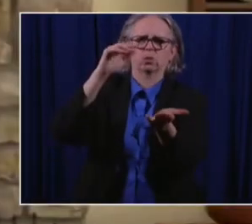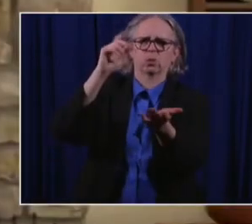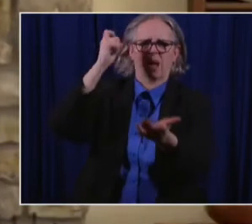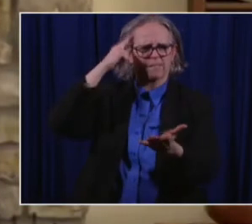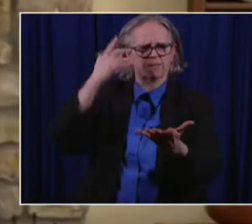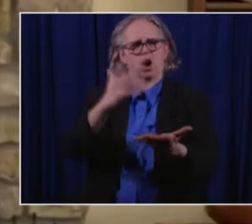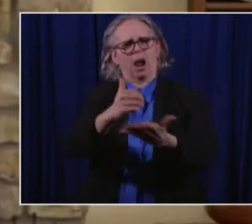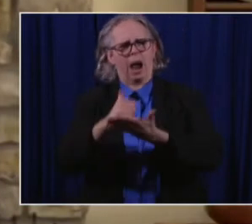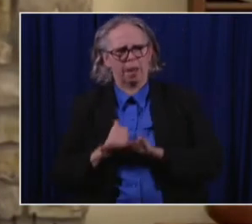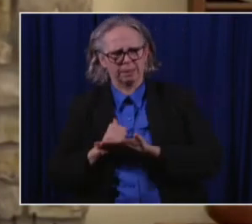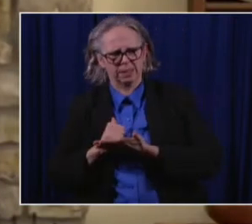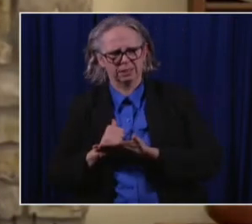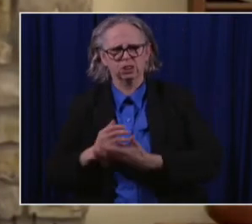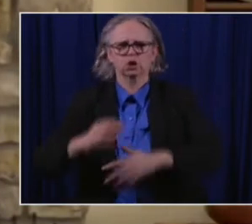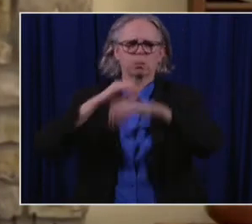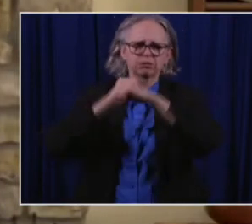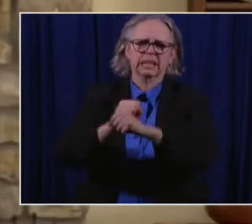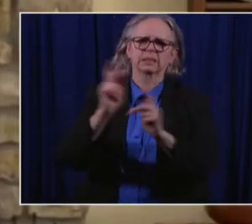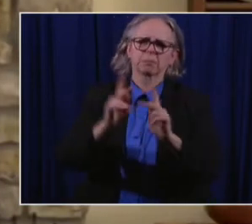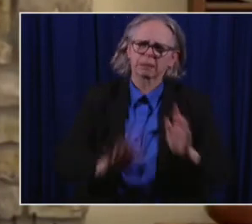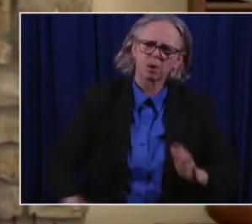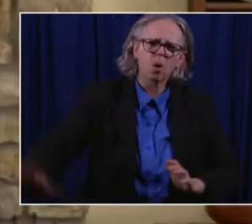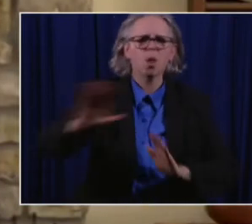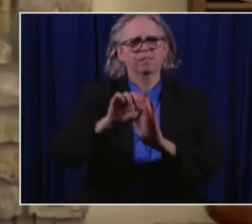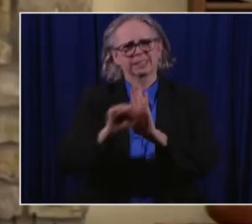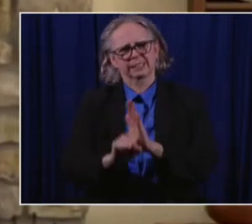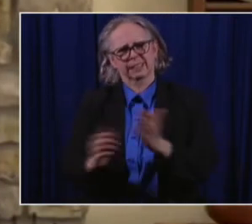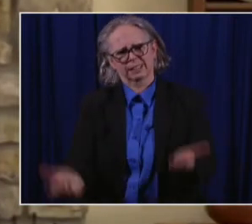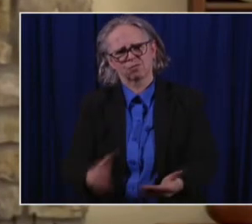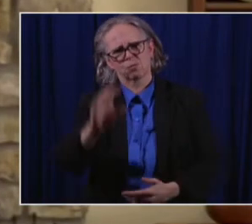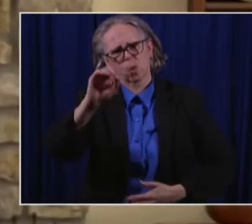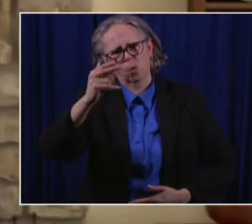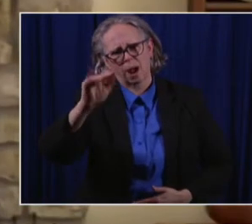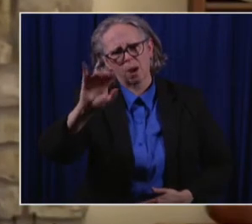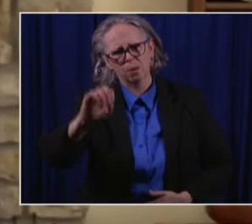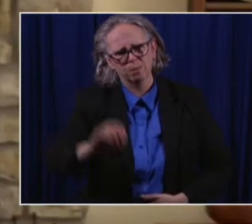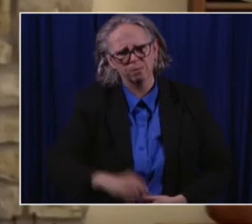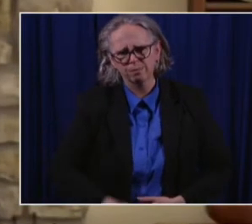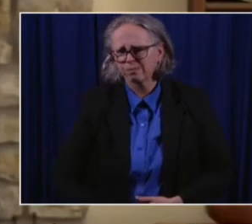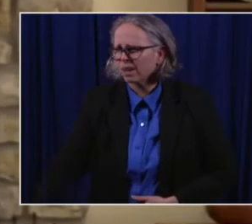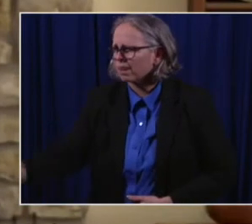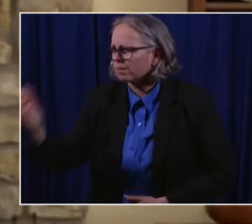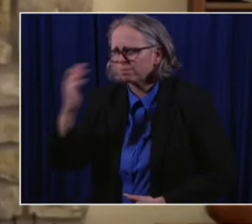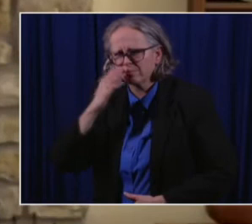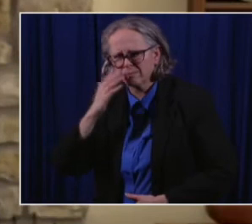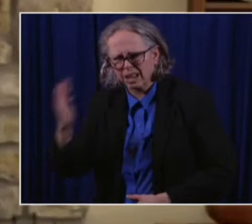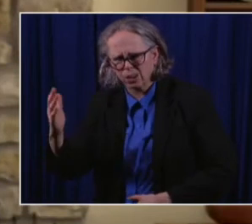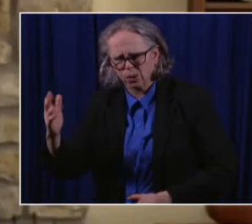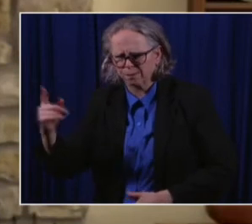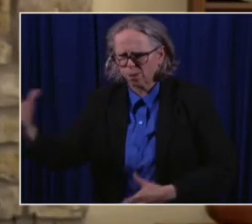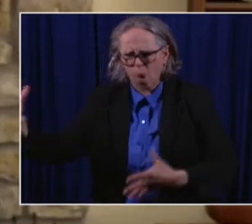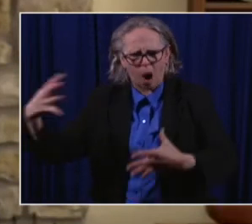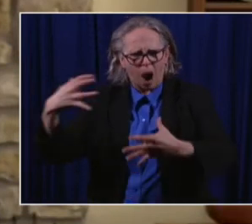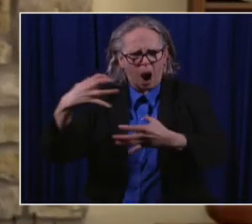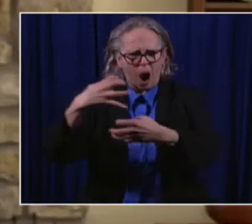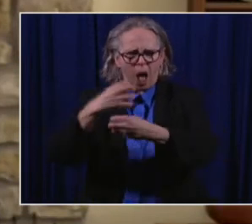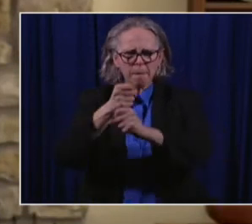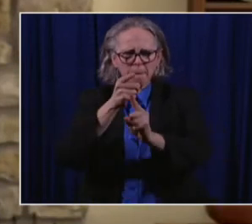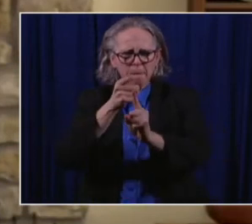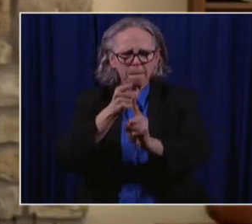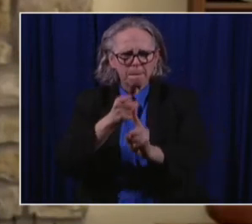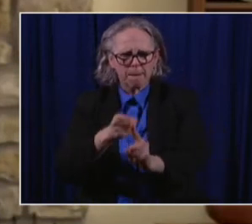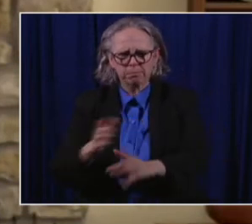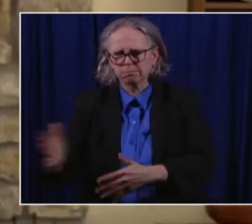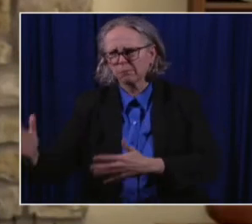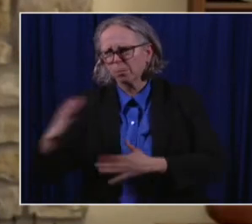you for that very concise summary. Appreciate that very, very much. We appreciate what you do and